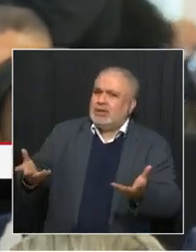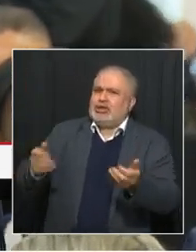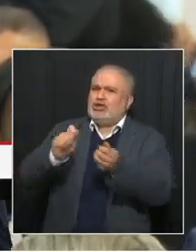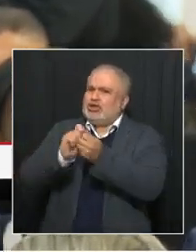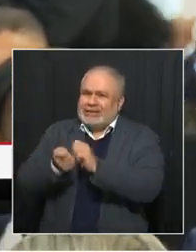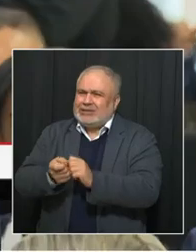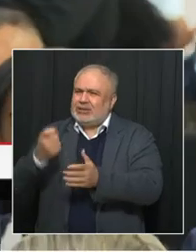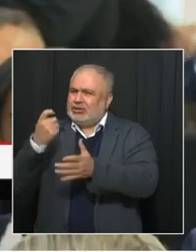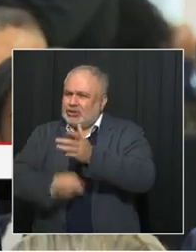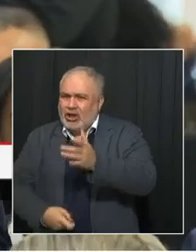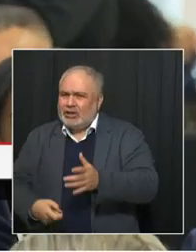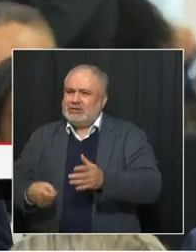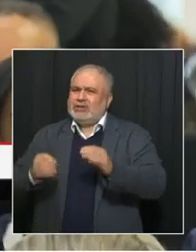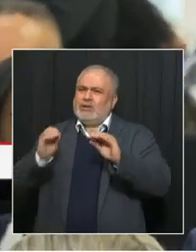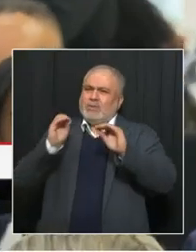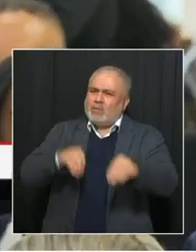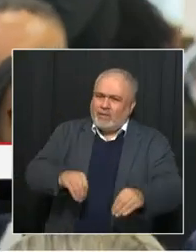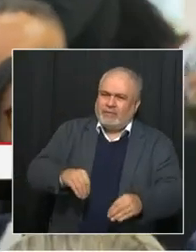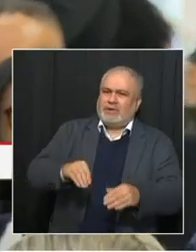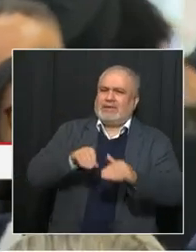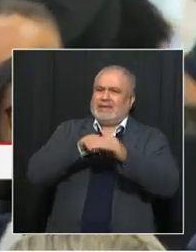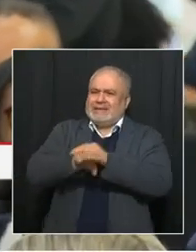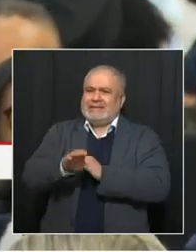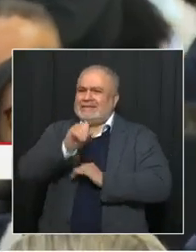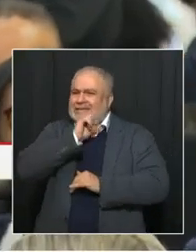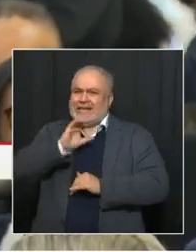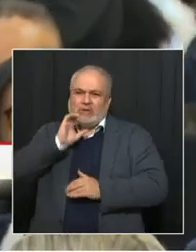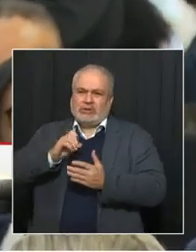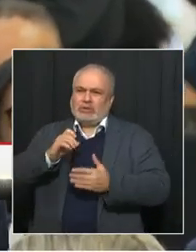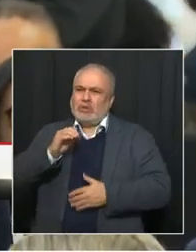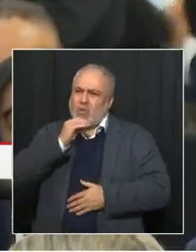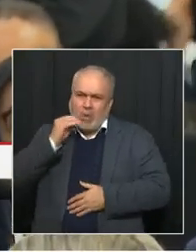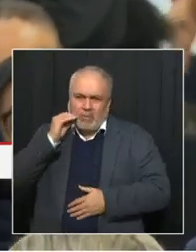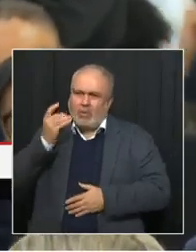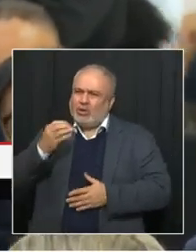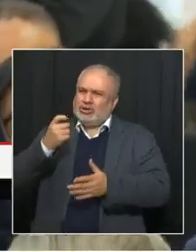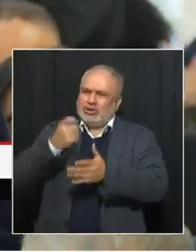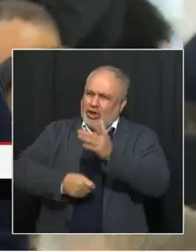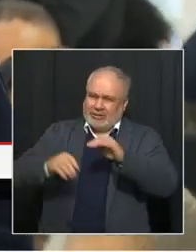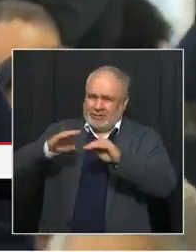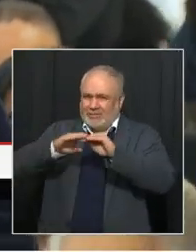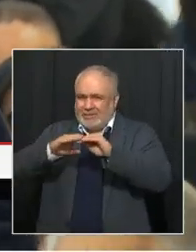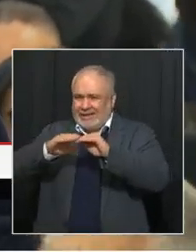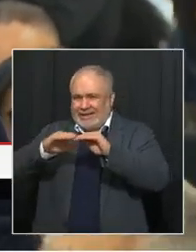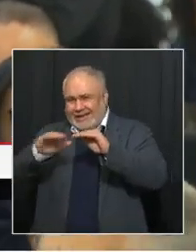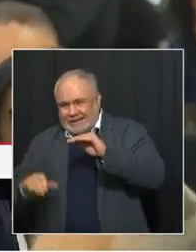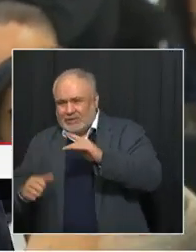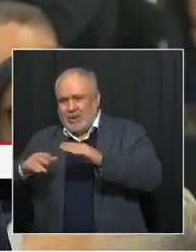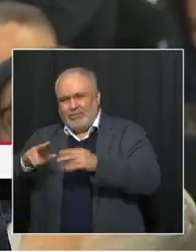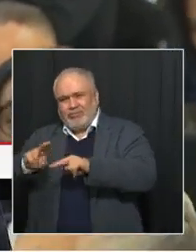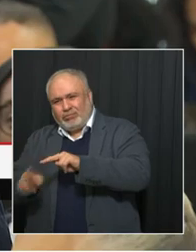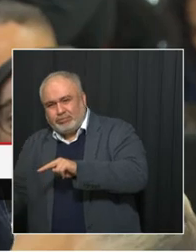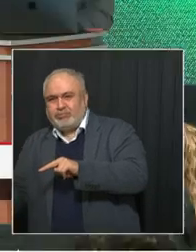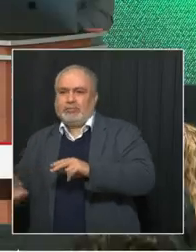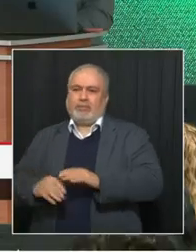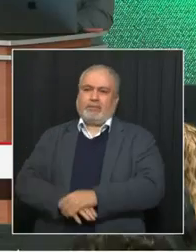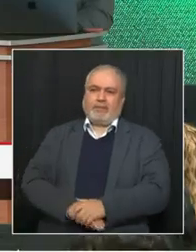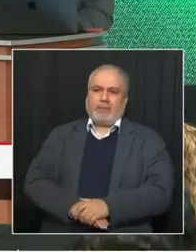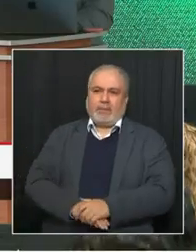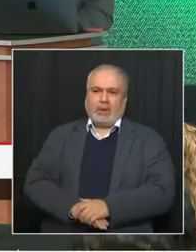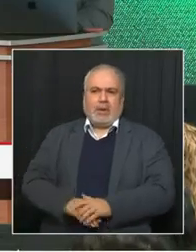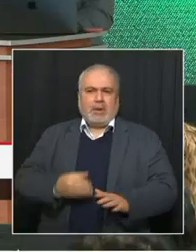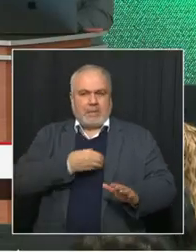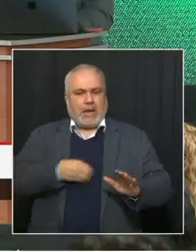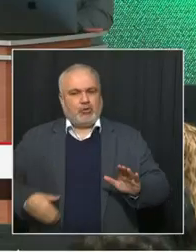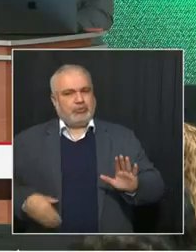to get into a senior living quarter? Yes. So part of what we have to